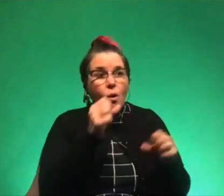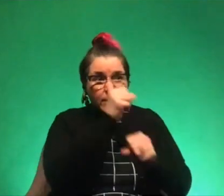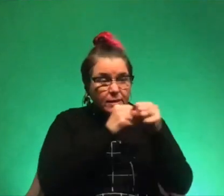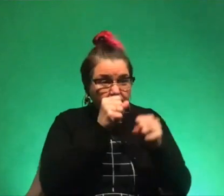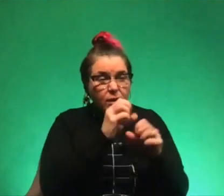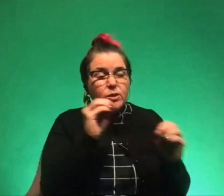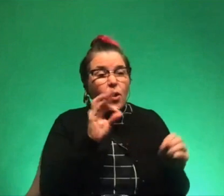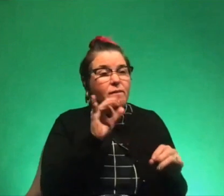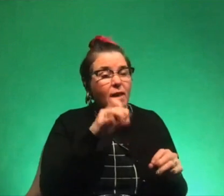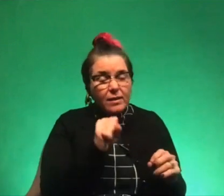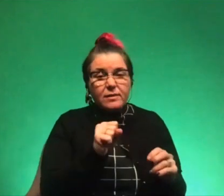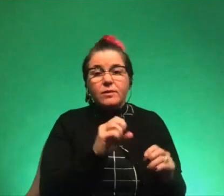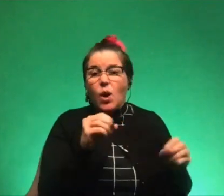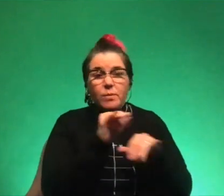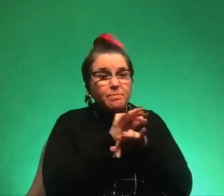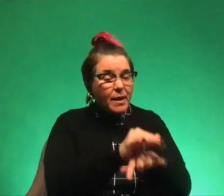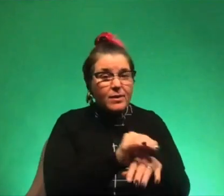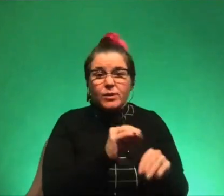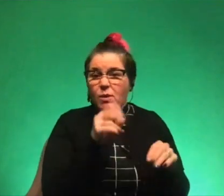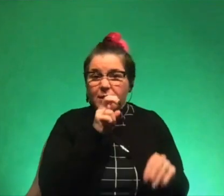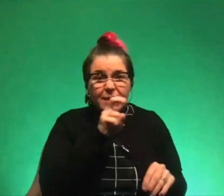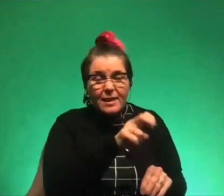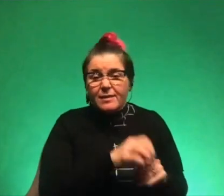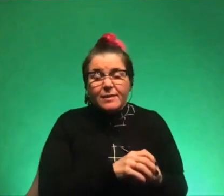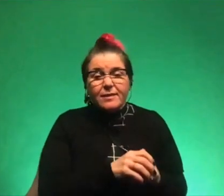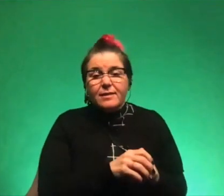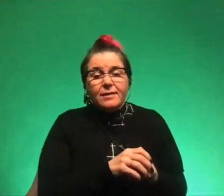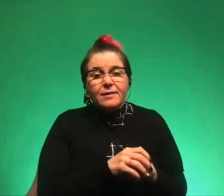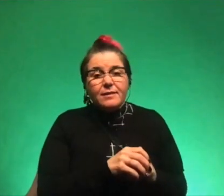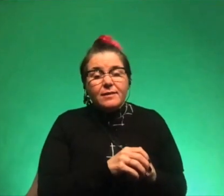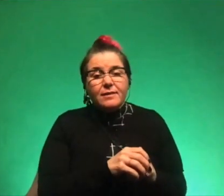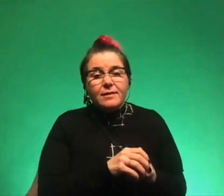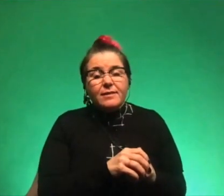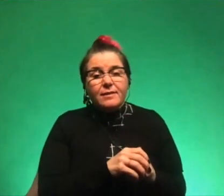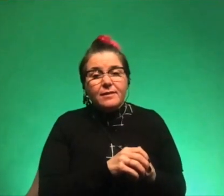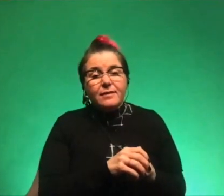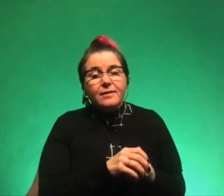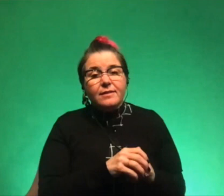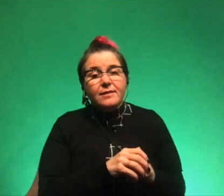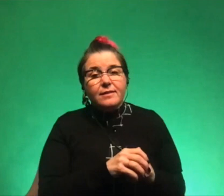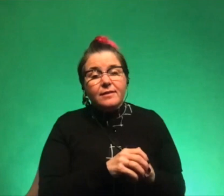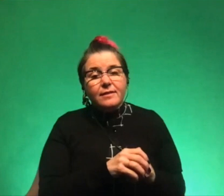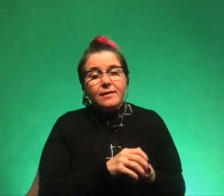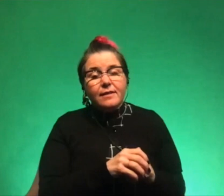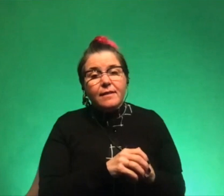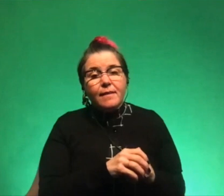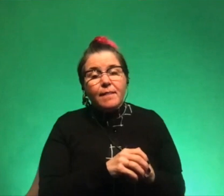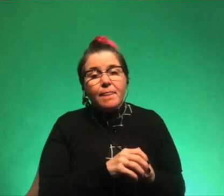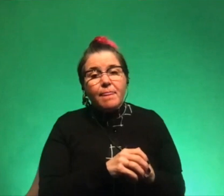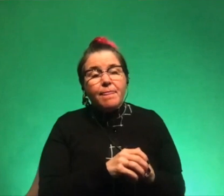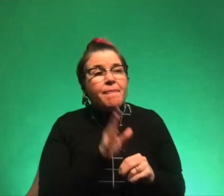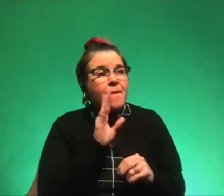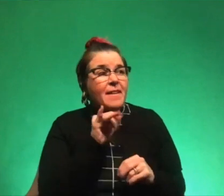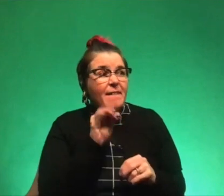there's no flies, there's no spiders, there's no snakes. Yeah, and if it, you know, if the